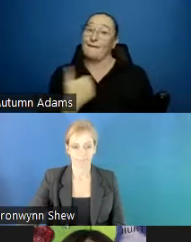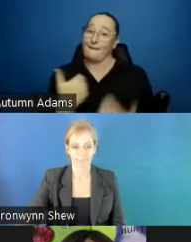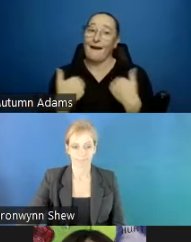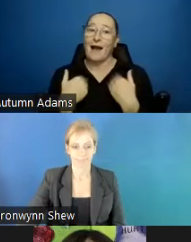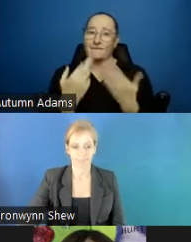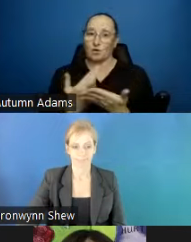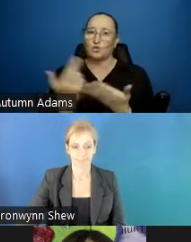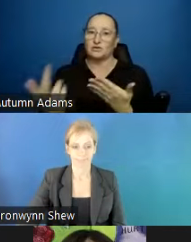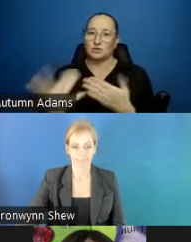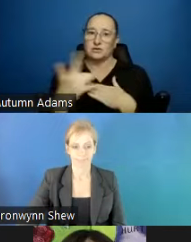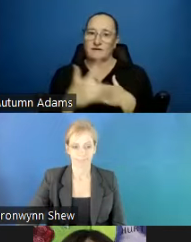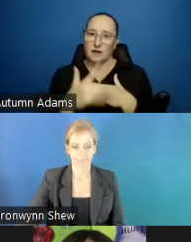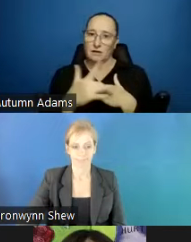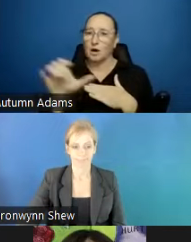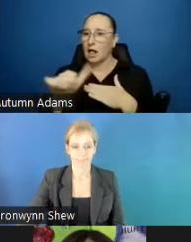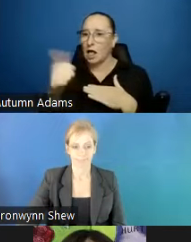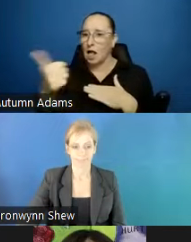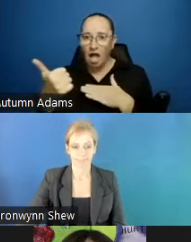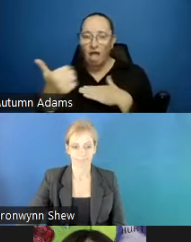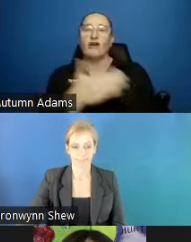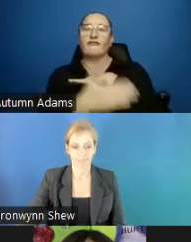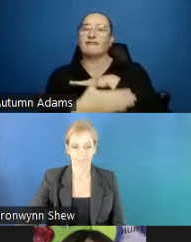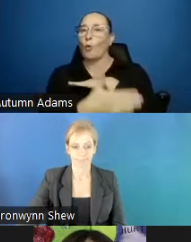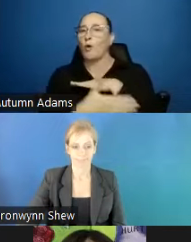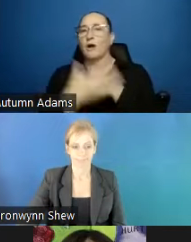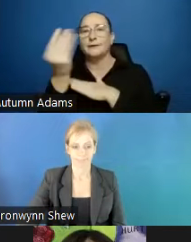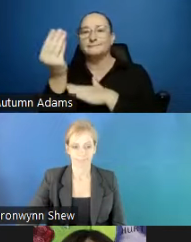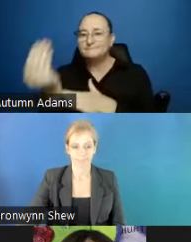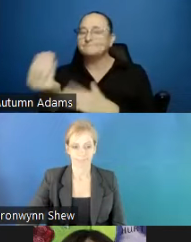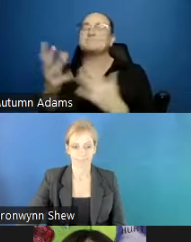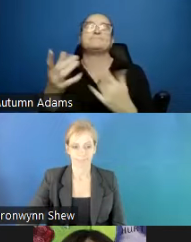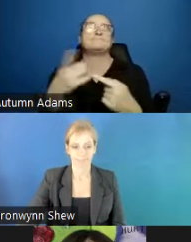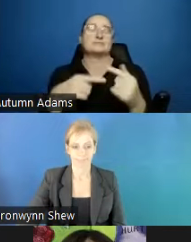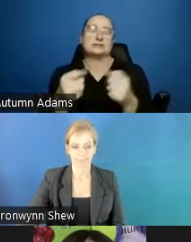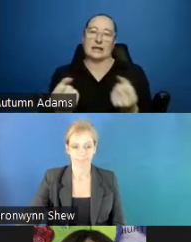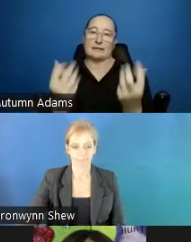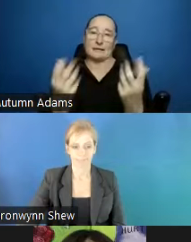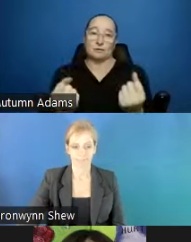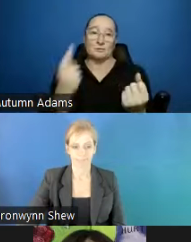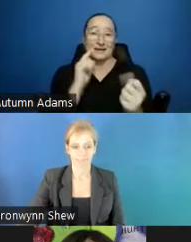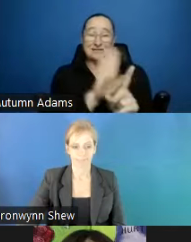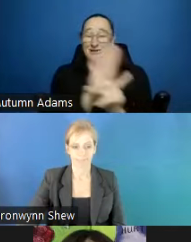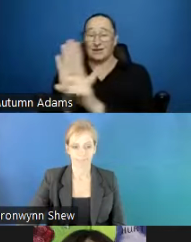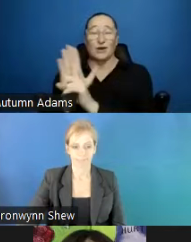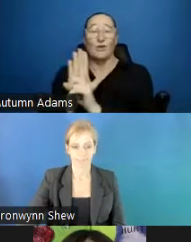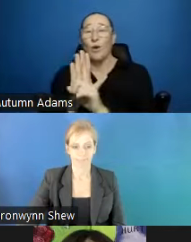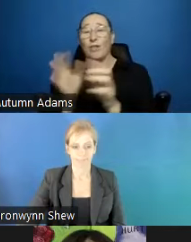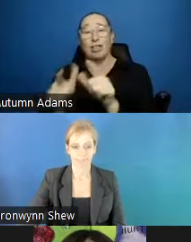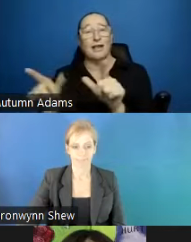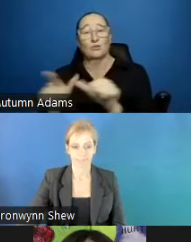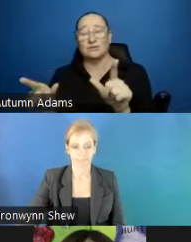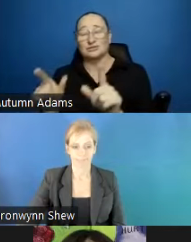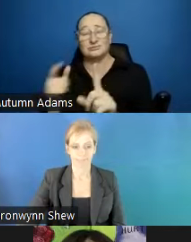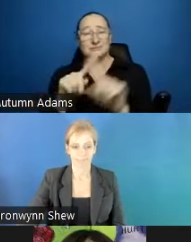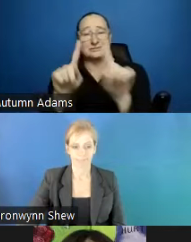interpreters, because they also have their own sign languages in those countries. And we unfortunately don't have a lot of